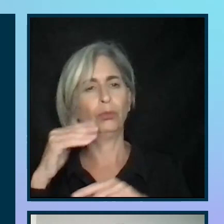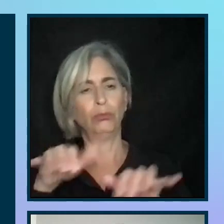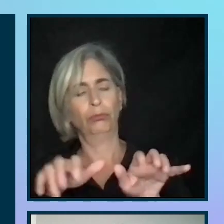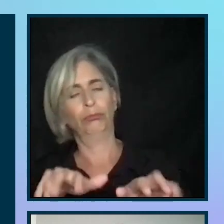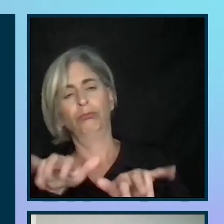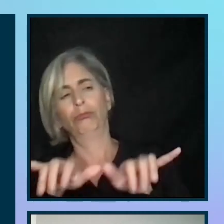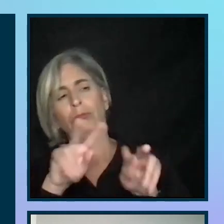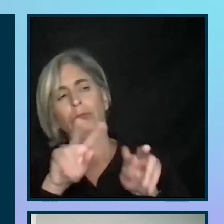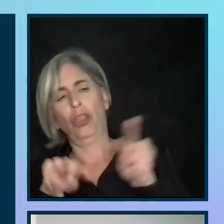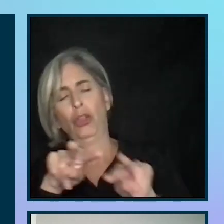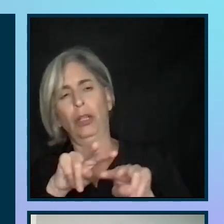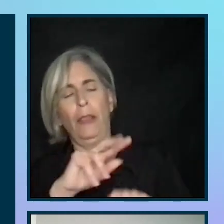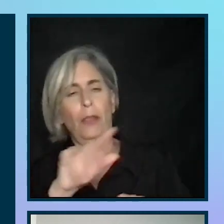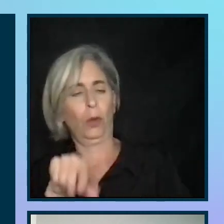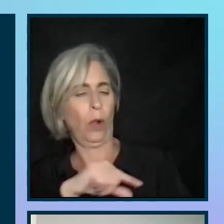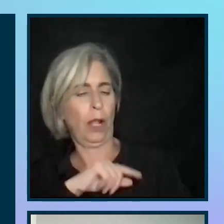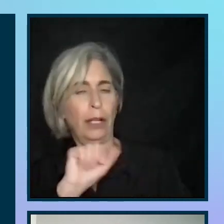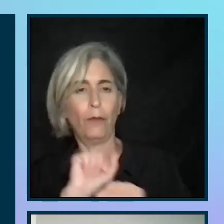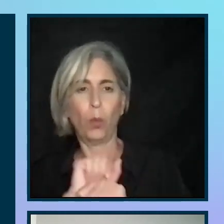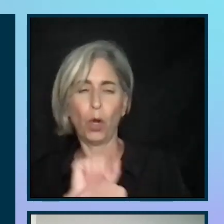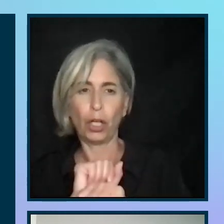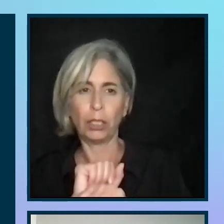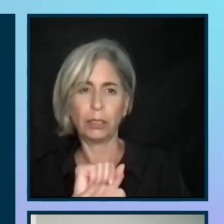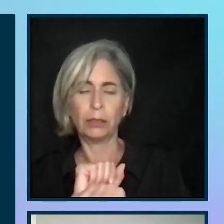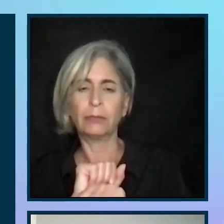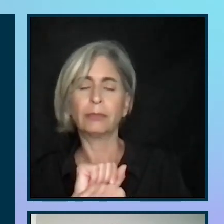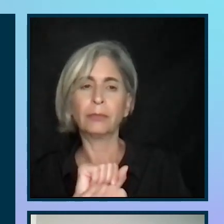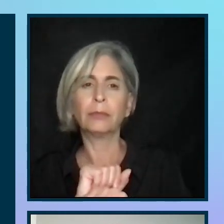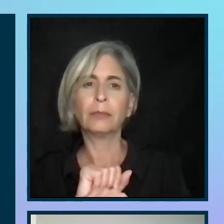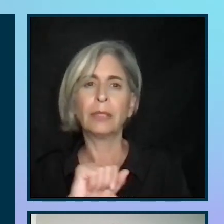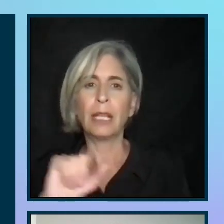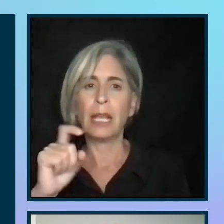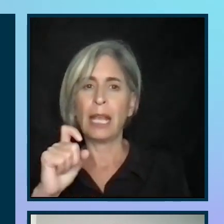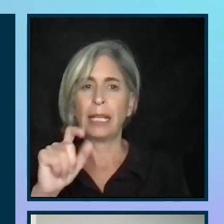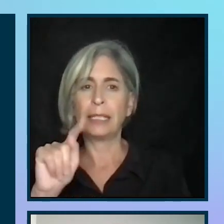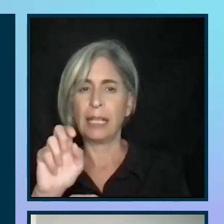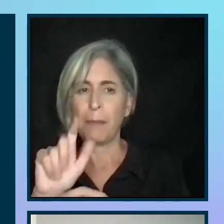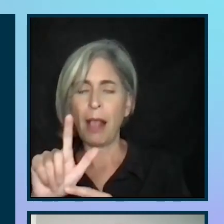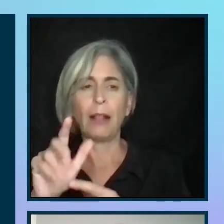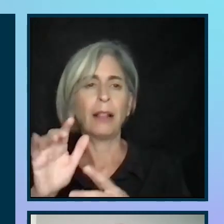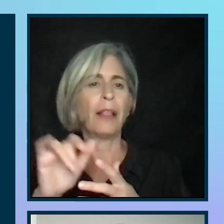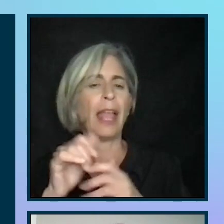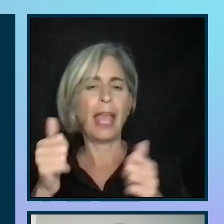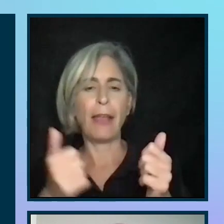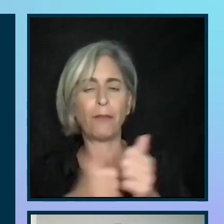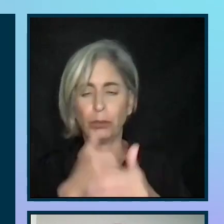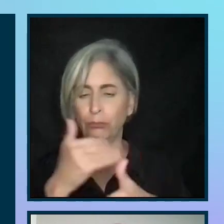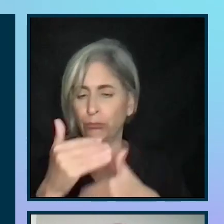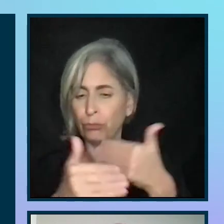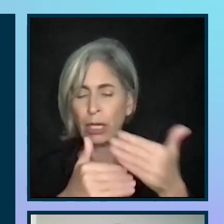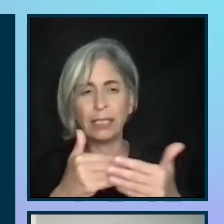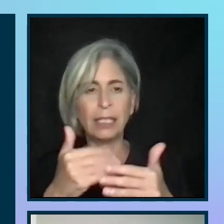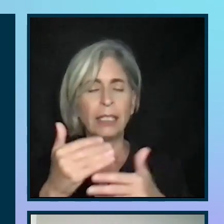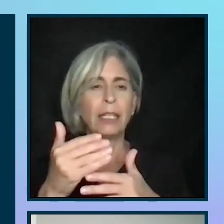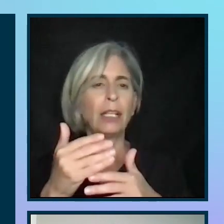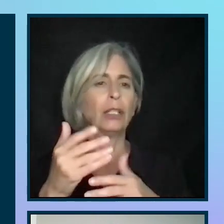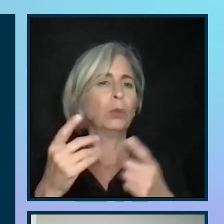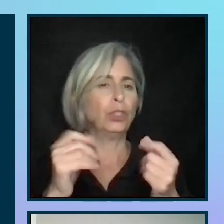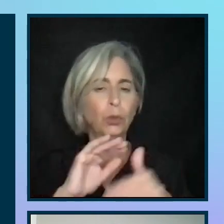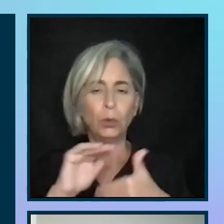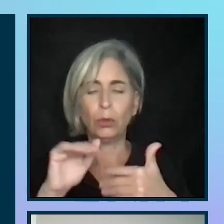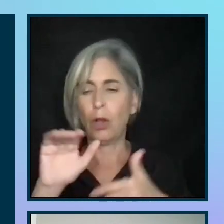being produced. The delivery XML that we are put into this process at each stage is parsed. We do alt